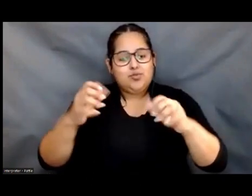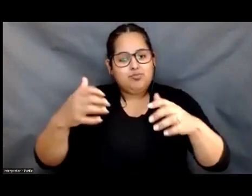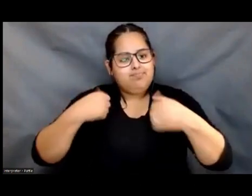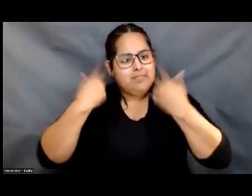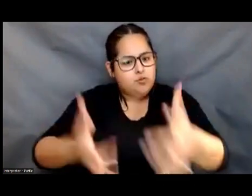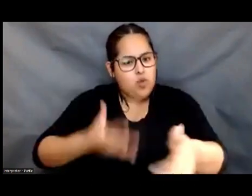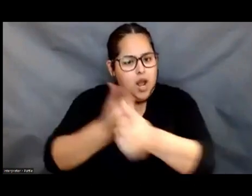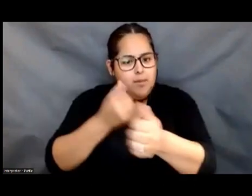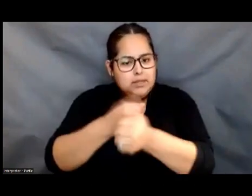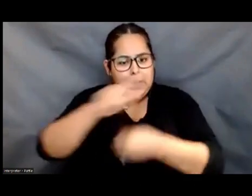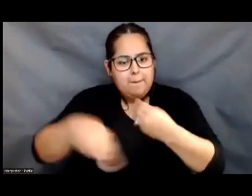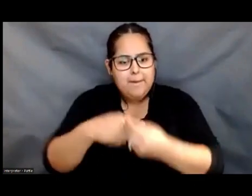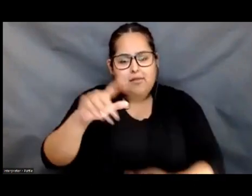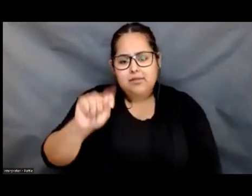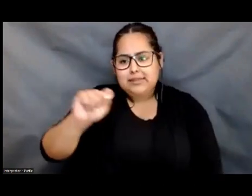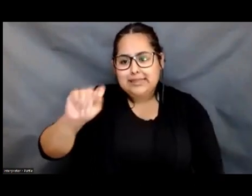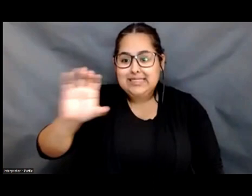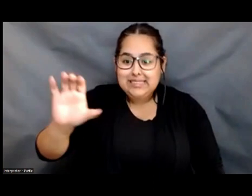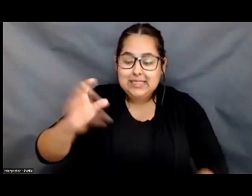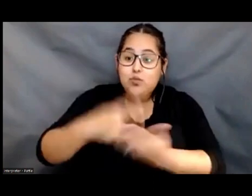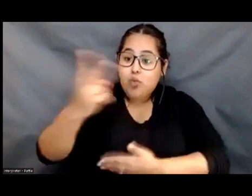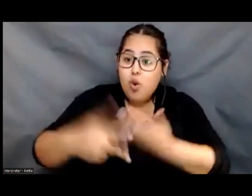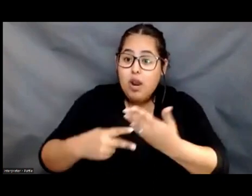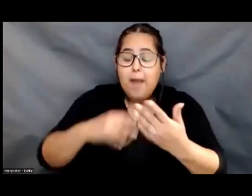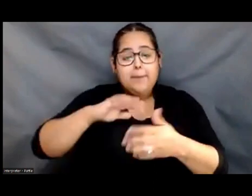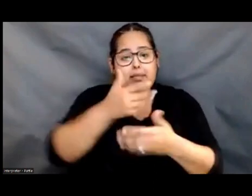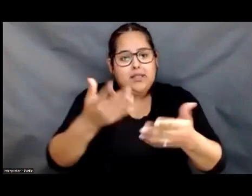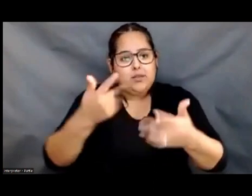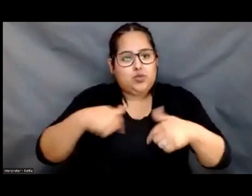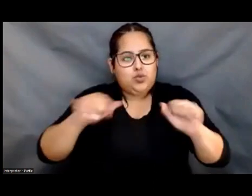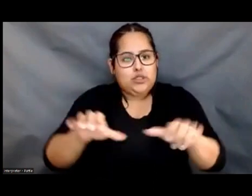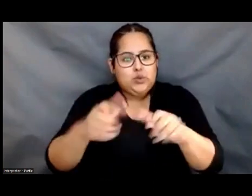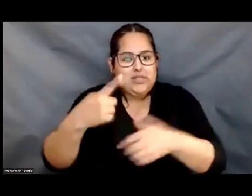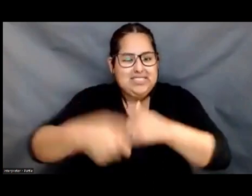on our TTC program and some new things that we're trying to do this year.